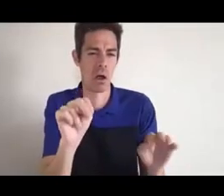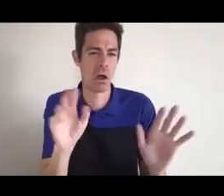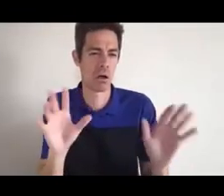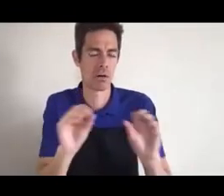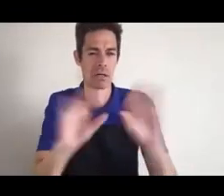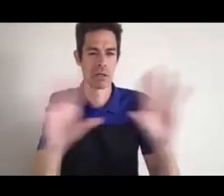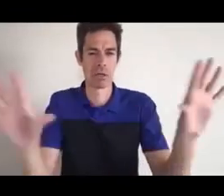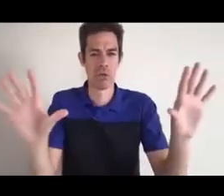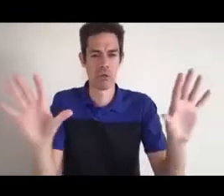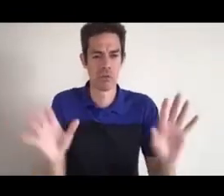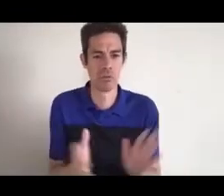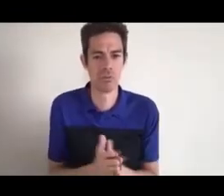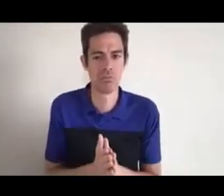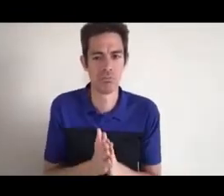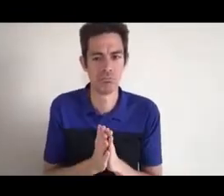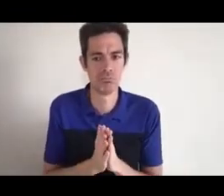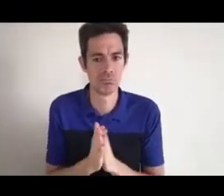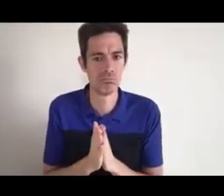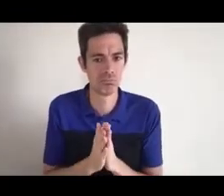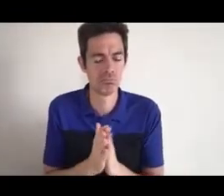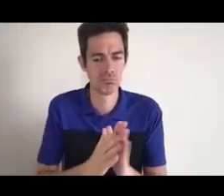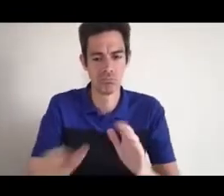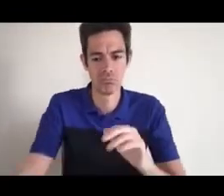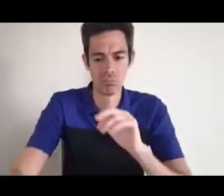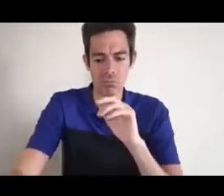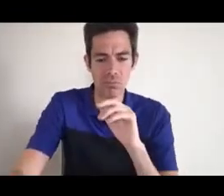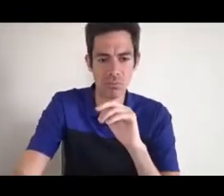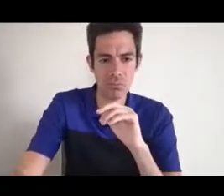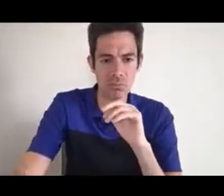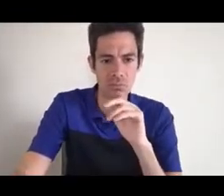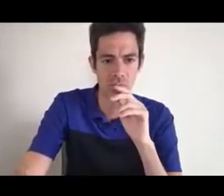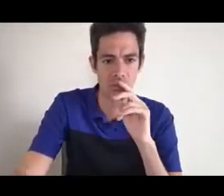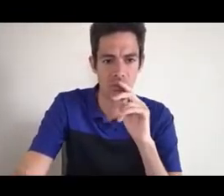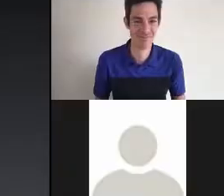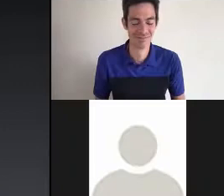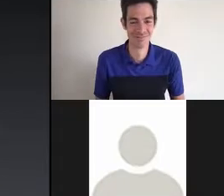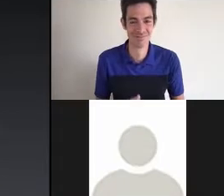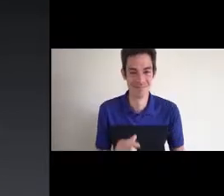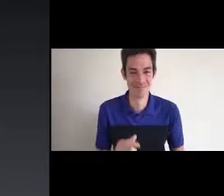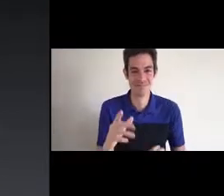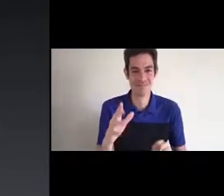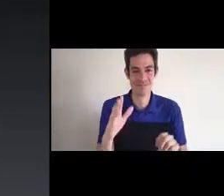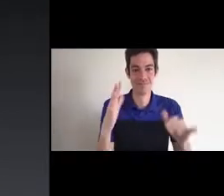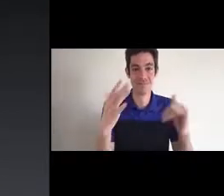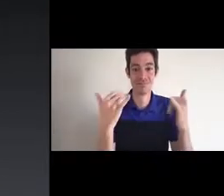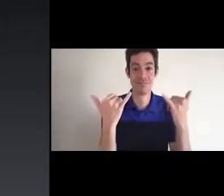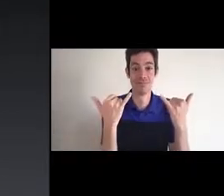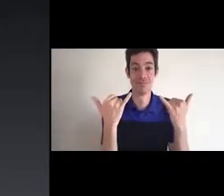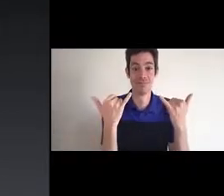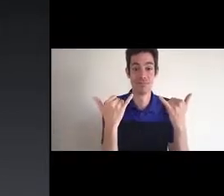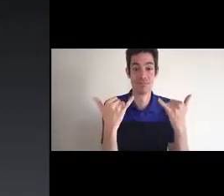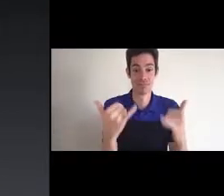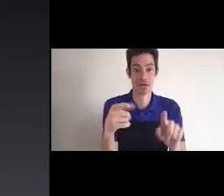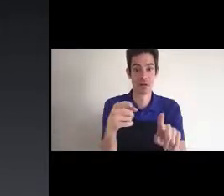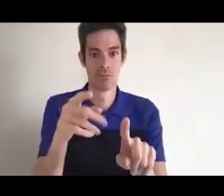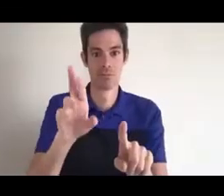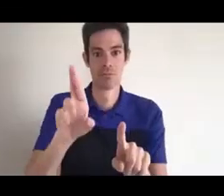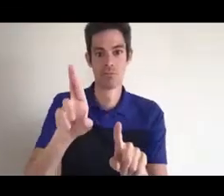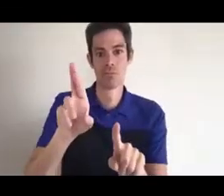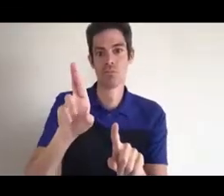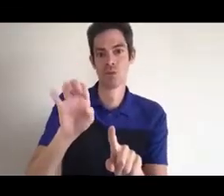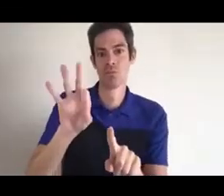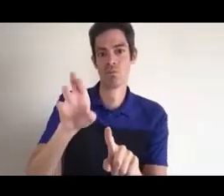is that if you're using a 3D depictor, it's after the noun to make it clearer. So